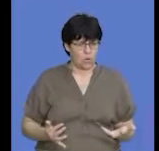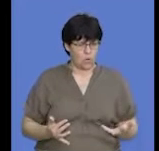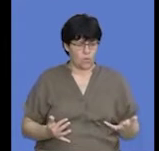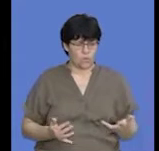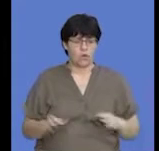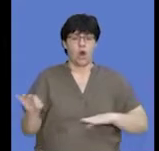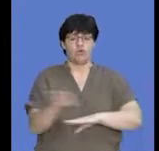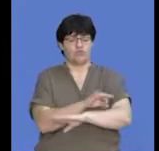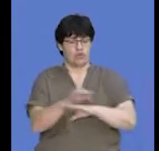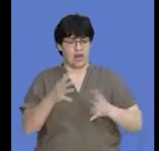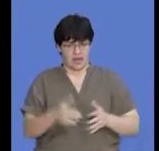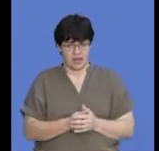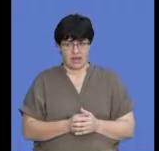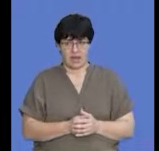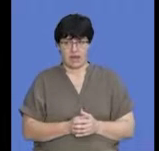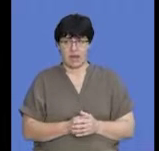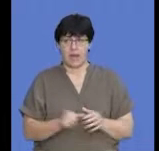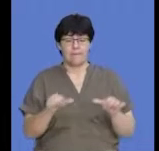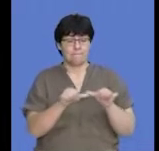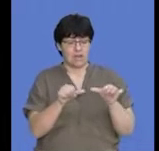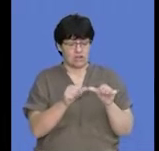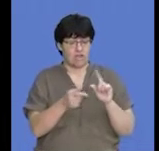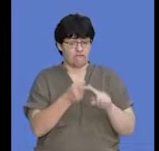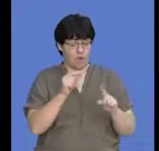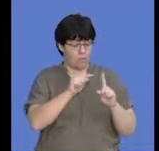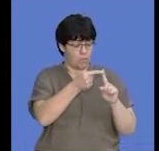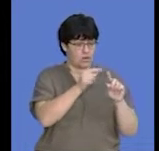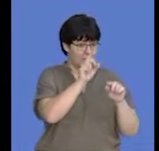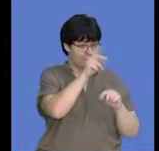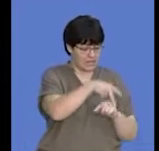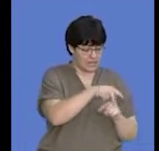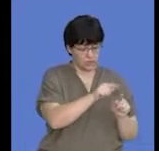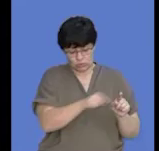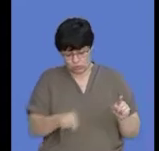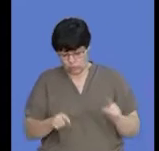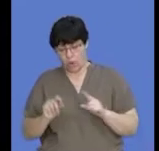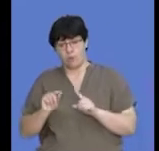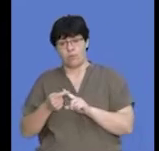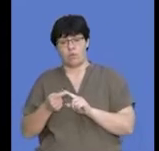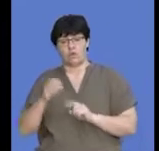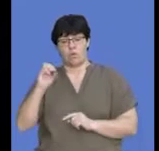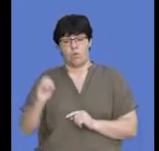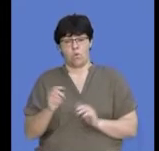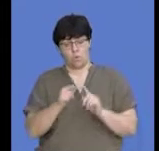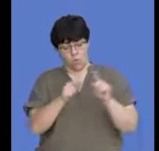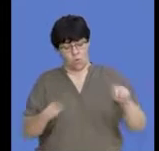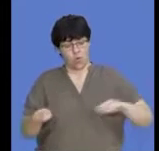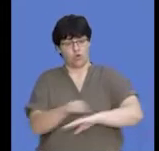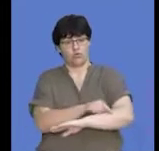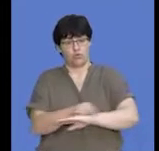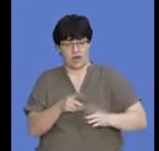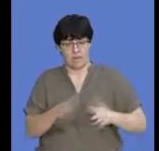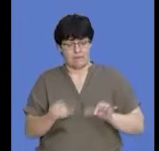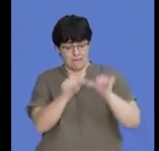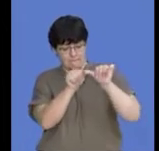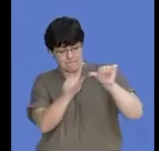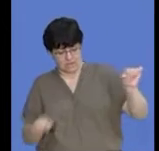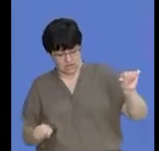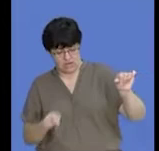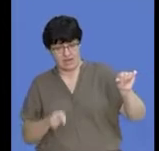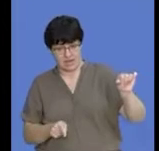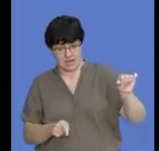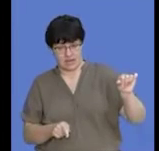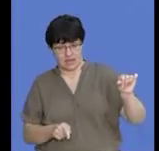I take my ruler and measure from point P to point O. With a ruler, I measure that